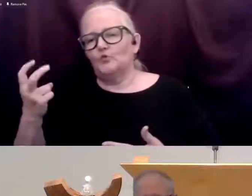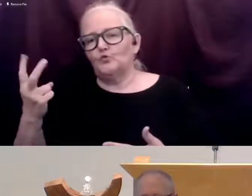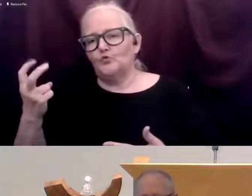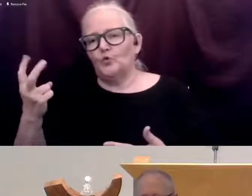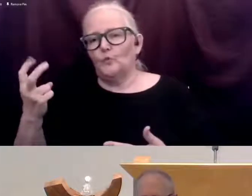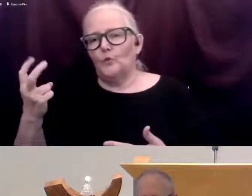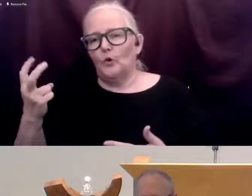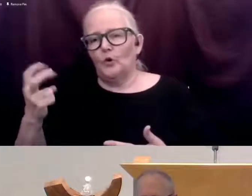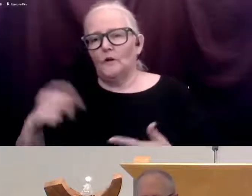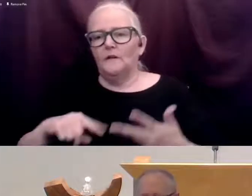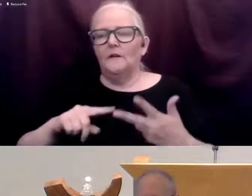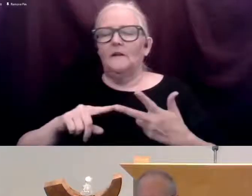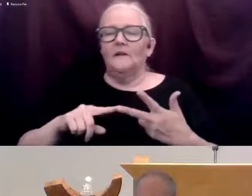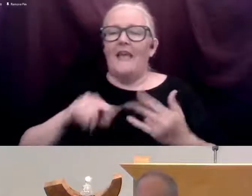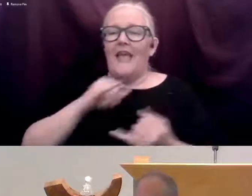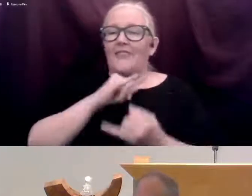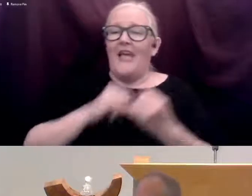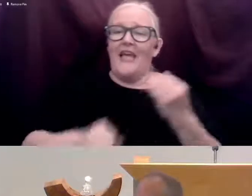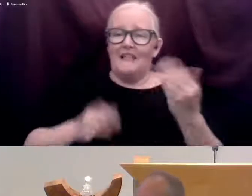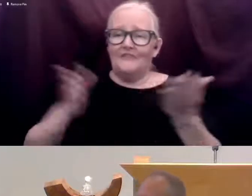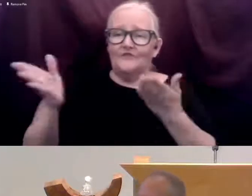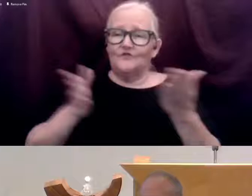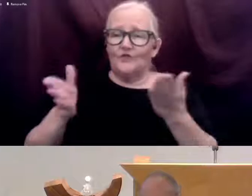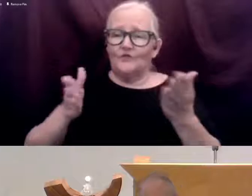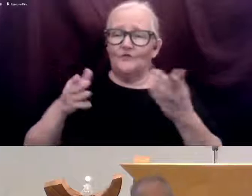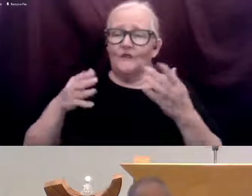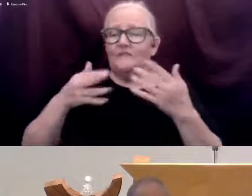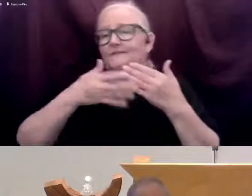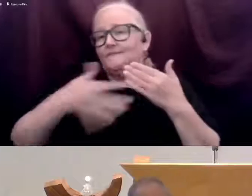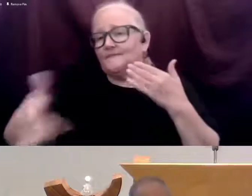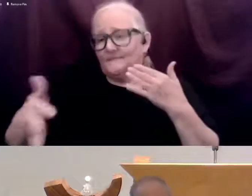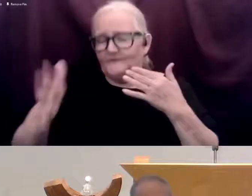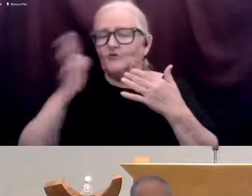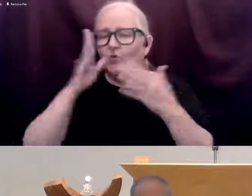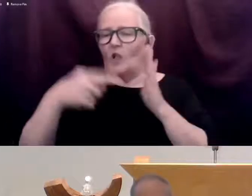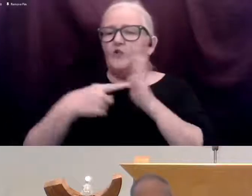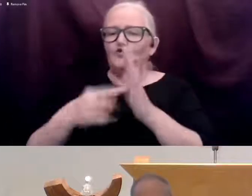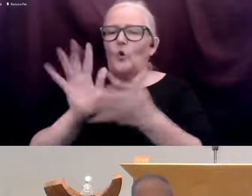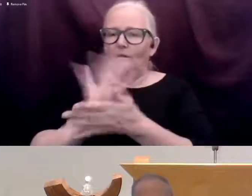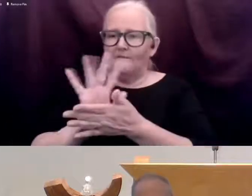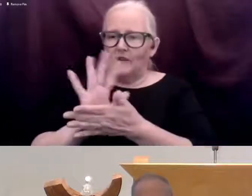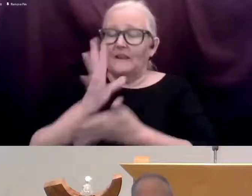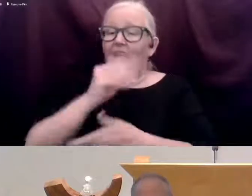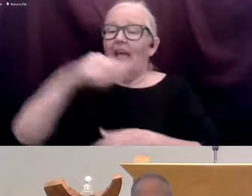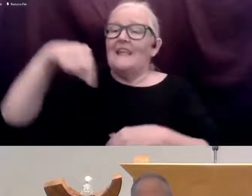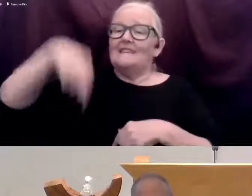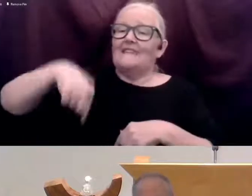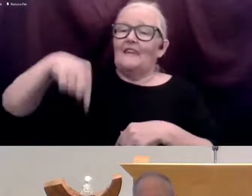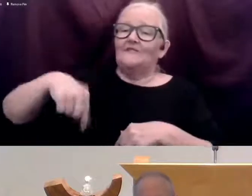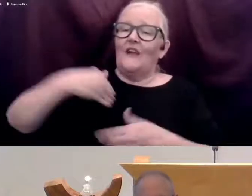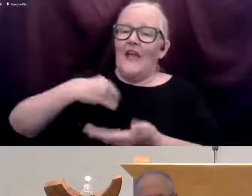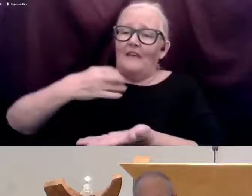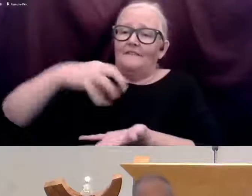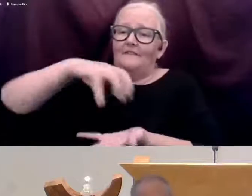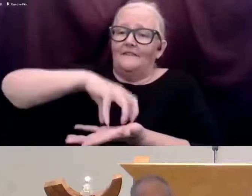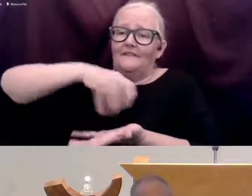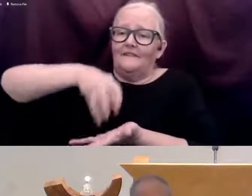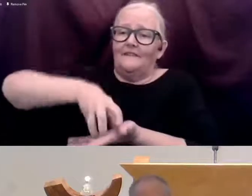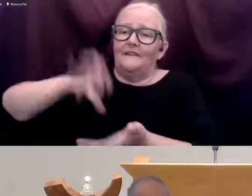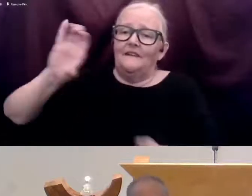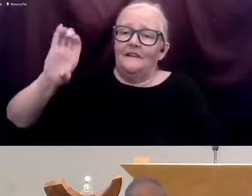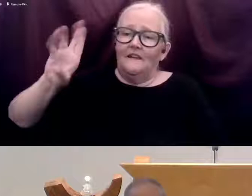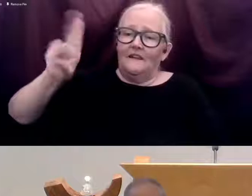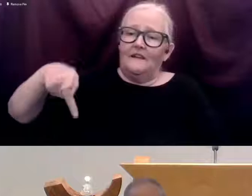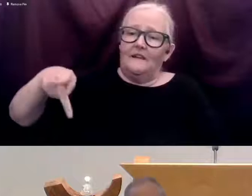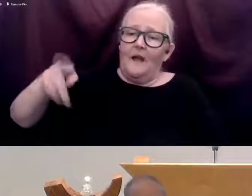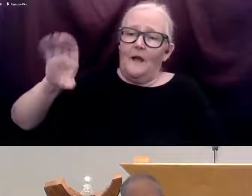service during the postlude. And then there will be cupcakes downstairs. I've got 50 gourmet cupcakes, but I'll cut them in half to make that 100.